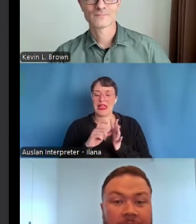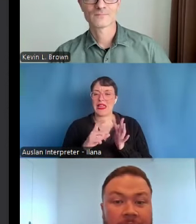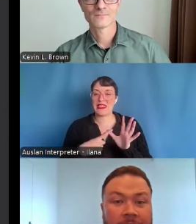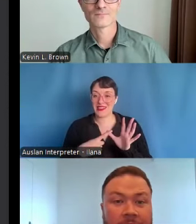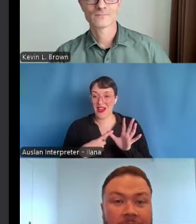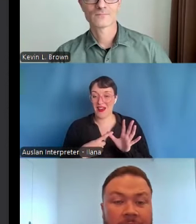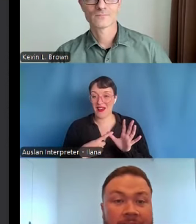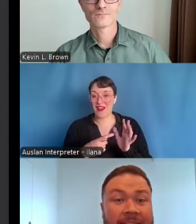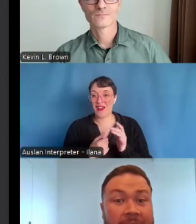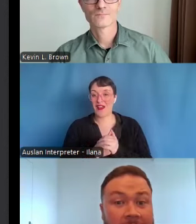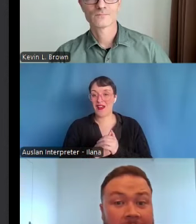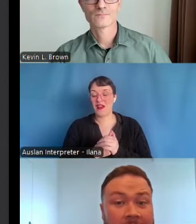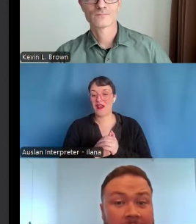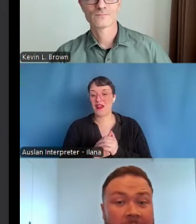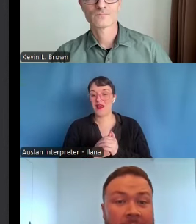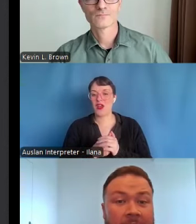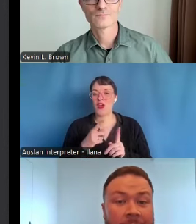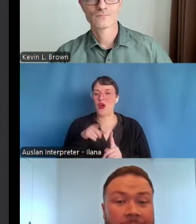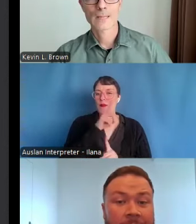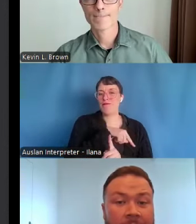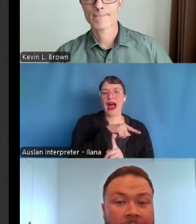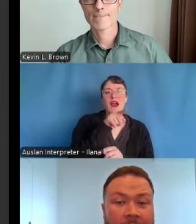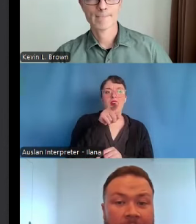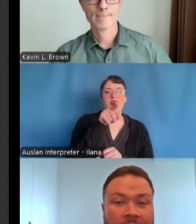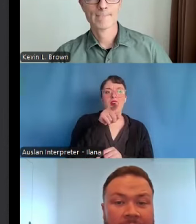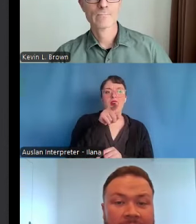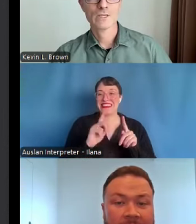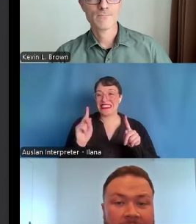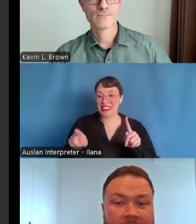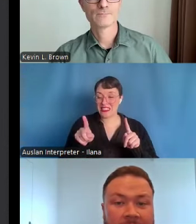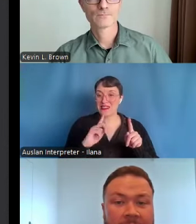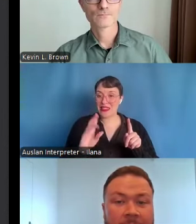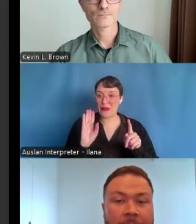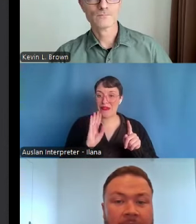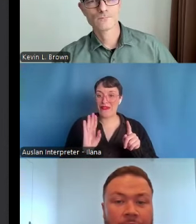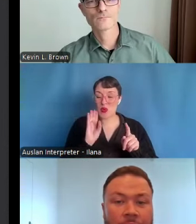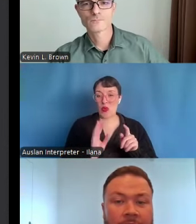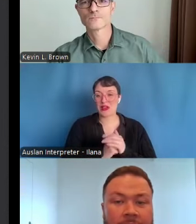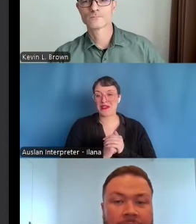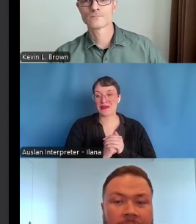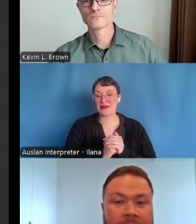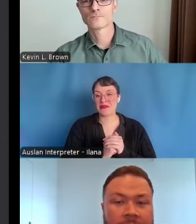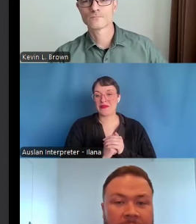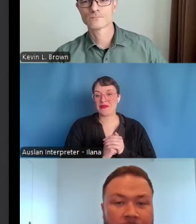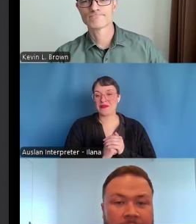to the sentence. Um, Yeah, so in the sentence, the main audience isn't the people